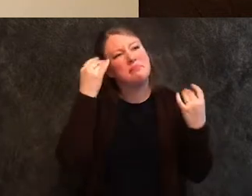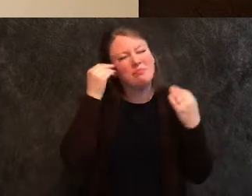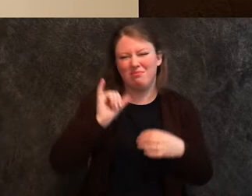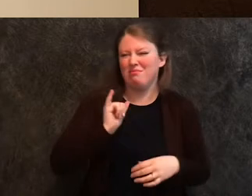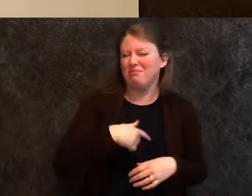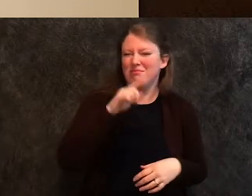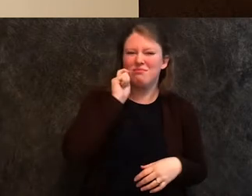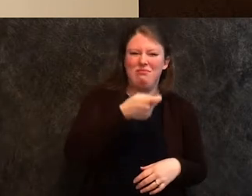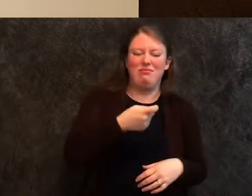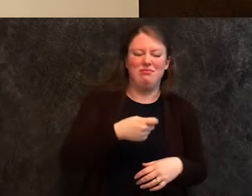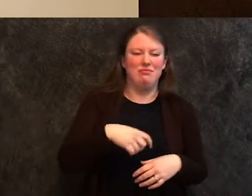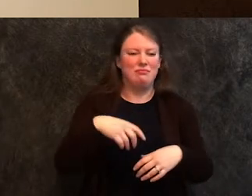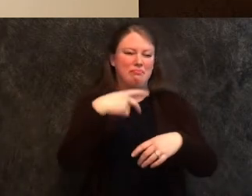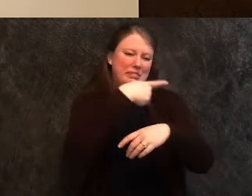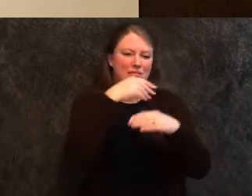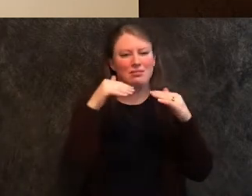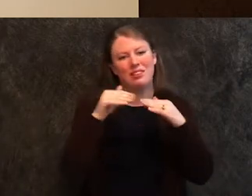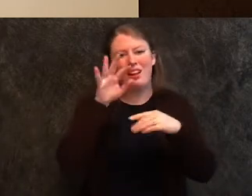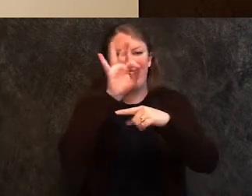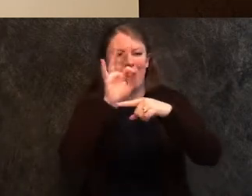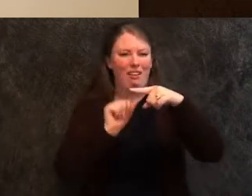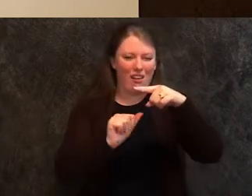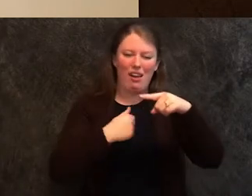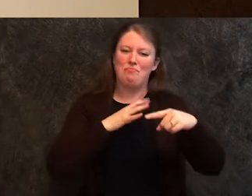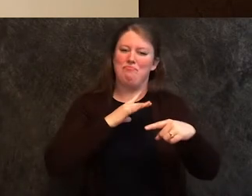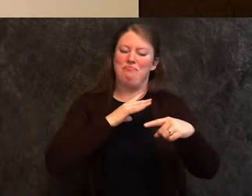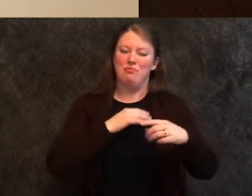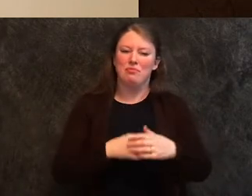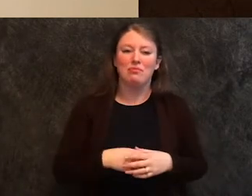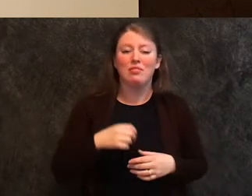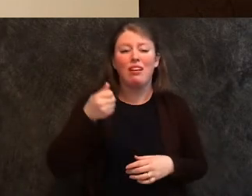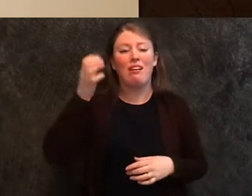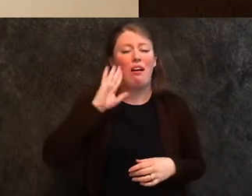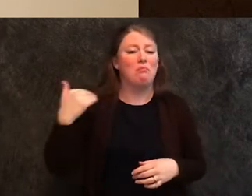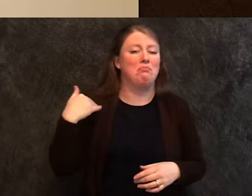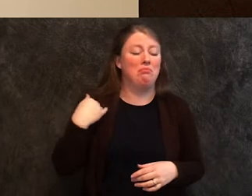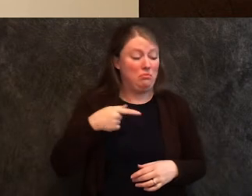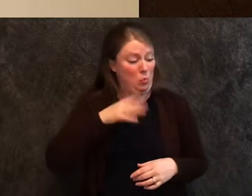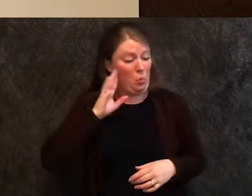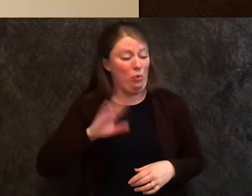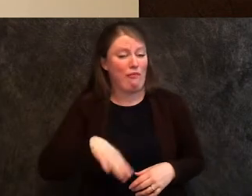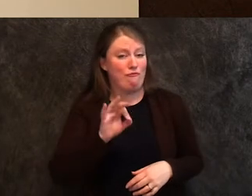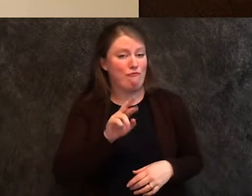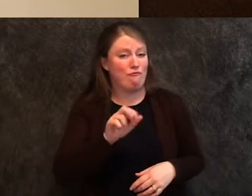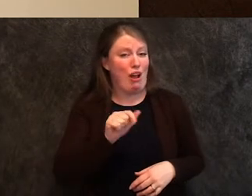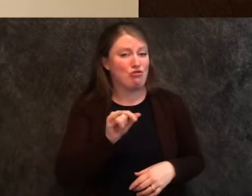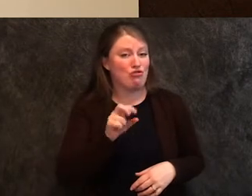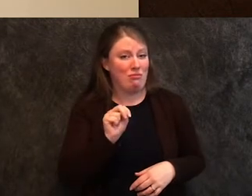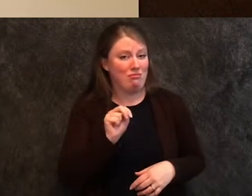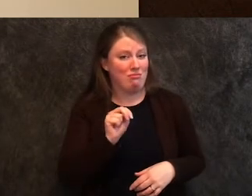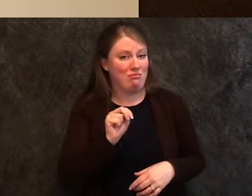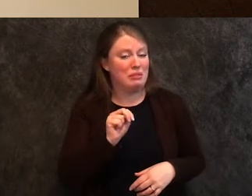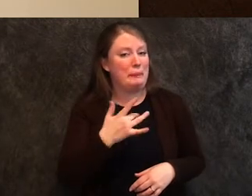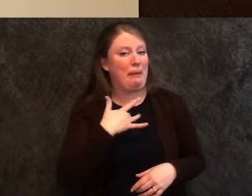this pressure is force over area, was the Lord said, do you know that when you have a fraction, because I'm doing this with my kids at the moment,